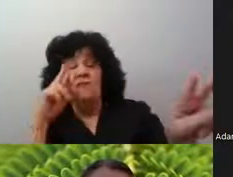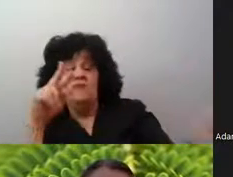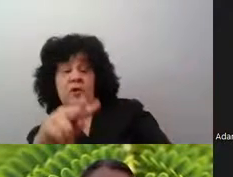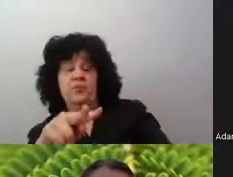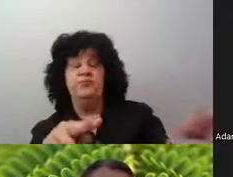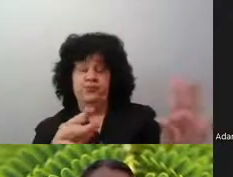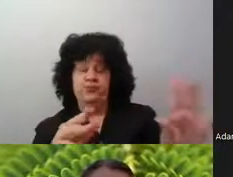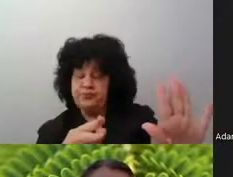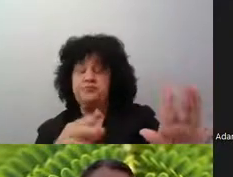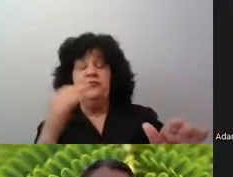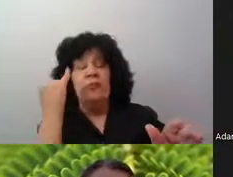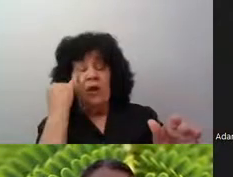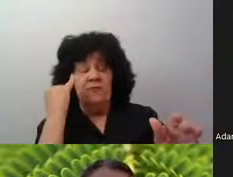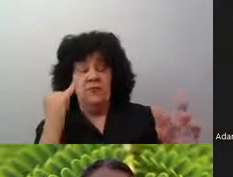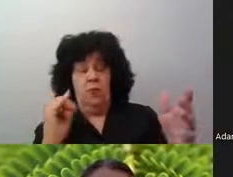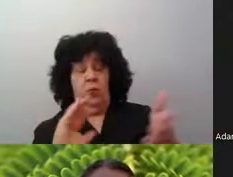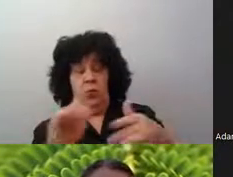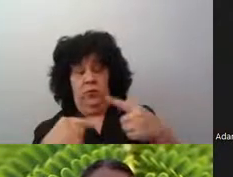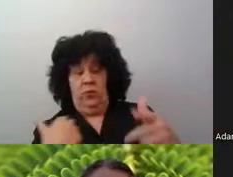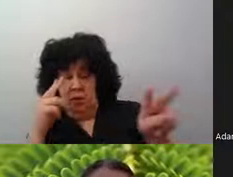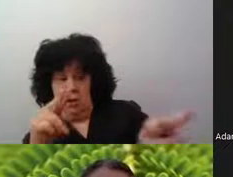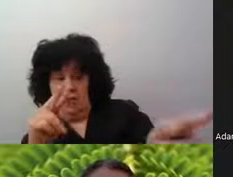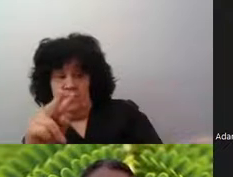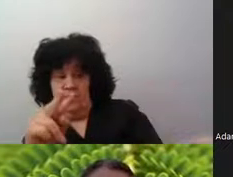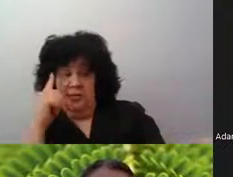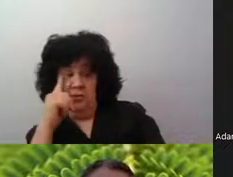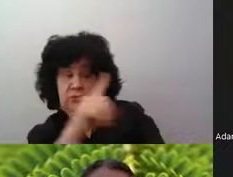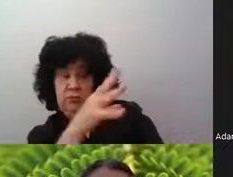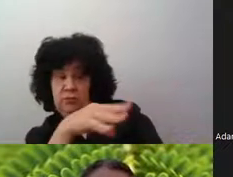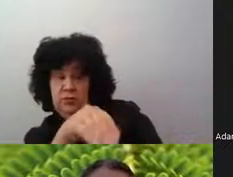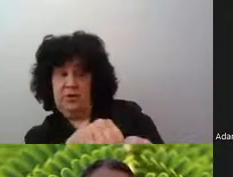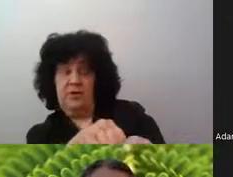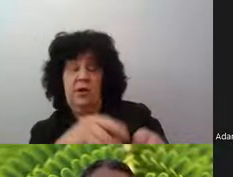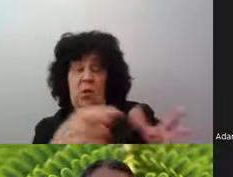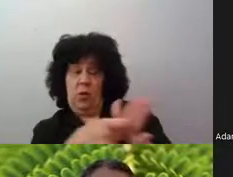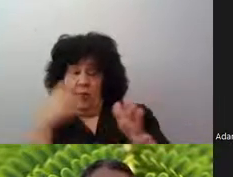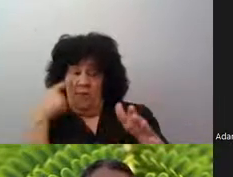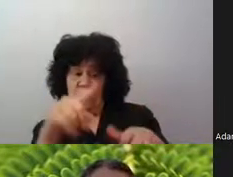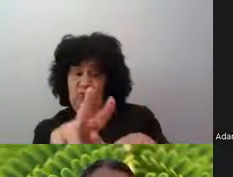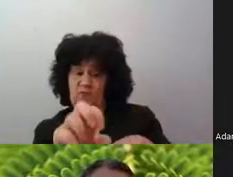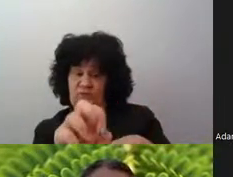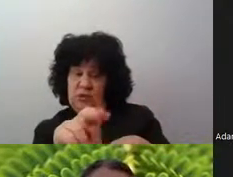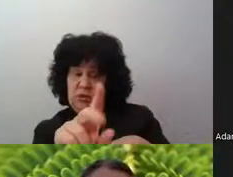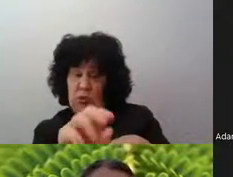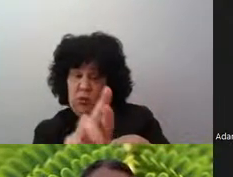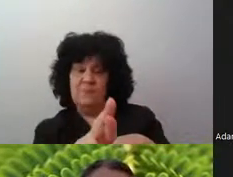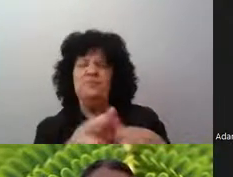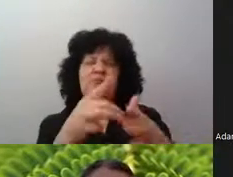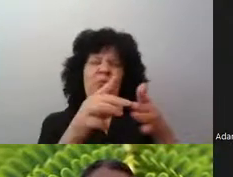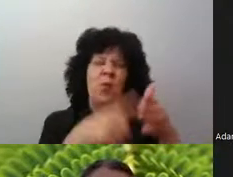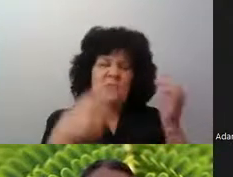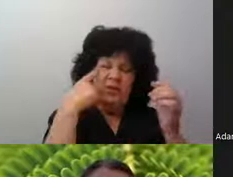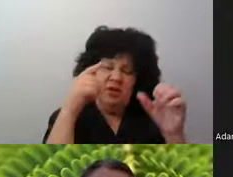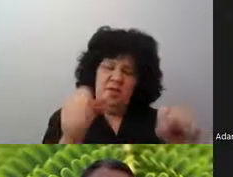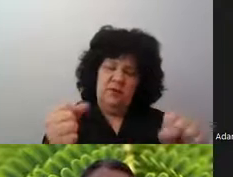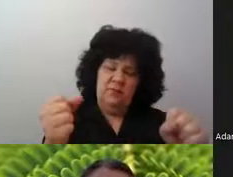to put something in for a vendor, right? Requirements for the vendor, putting that in as positive credits that